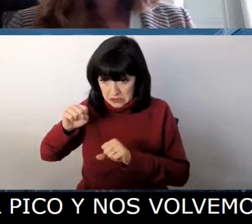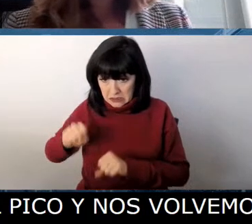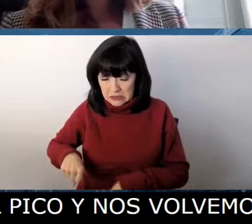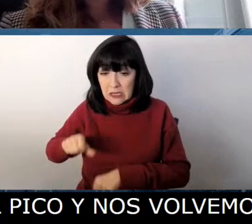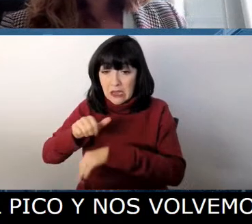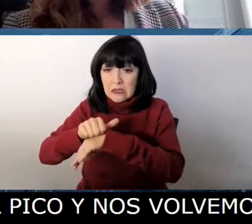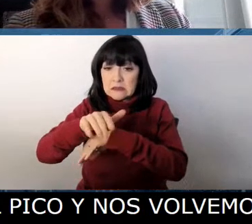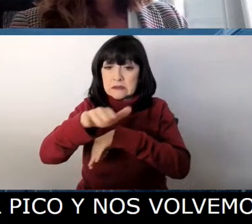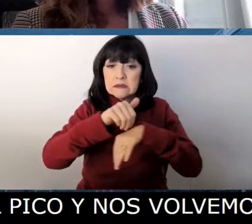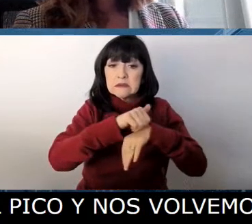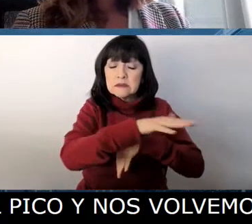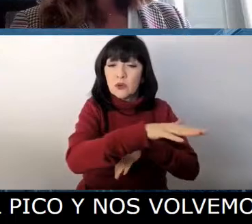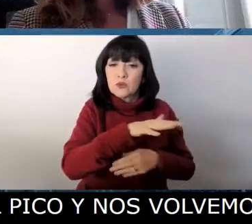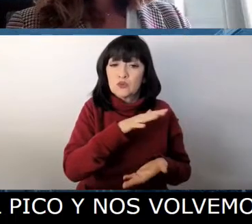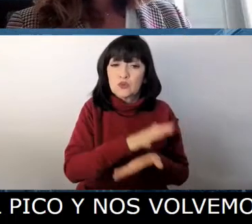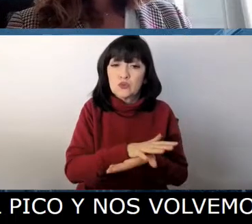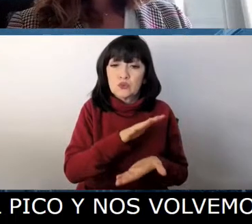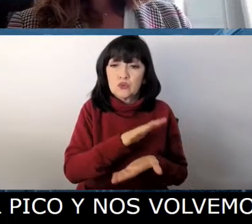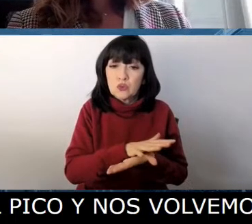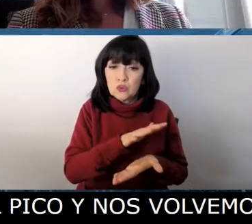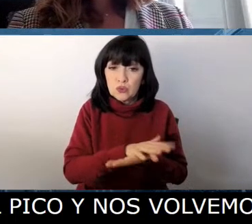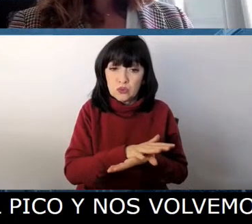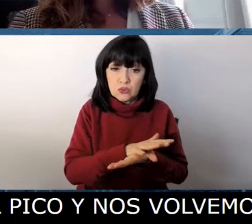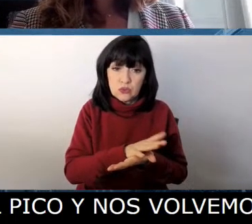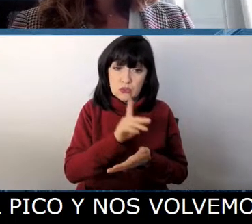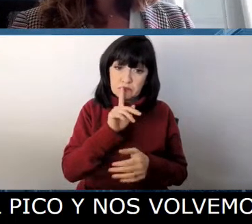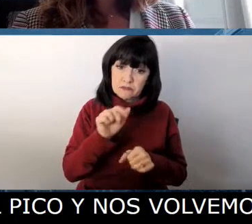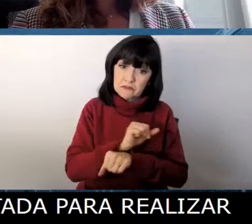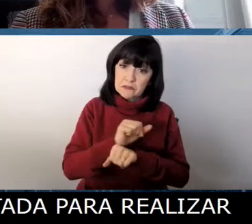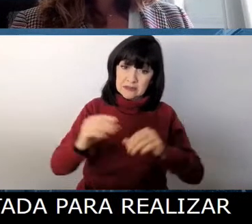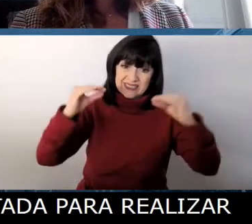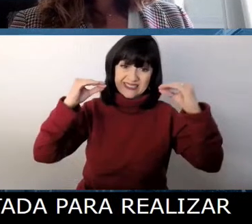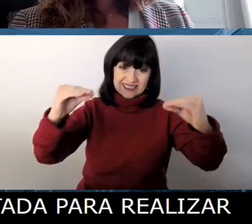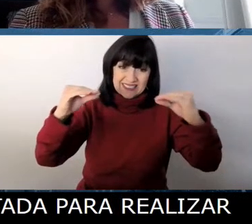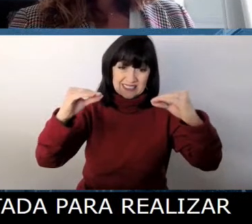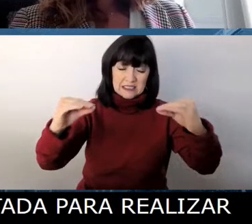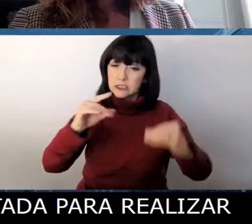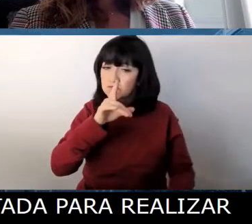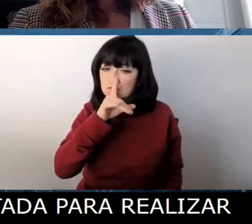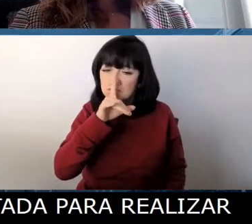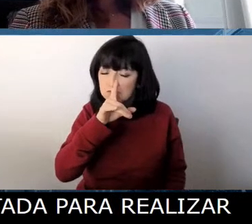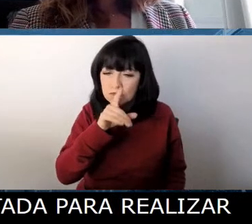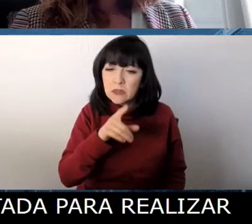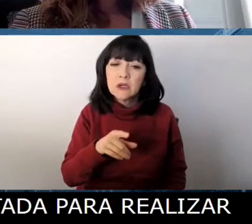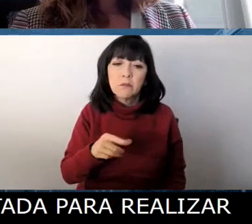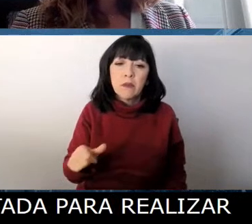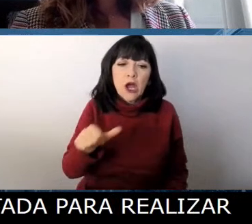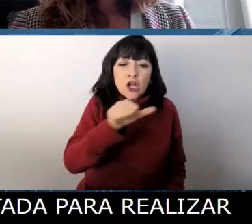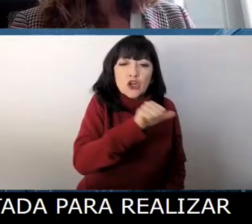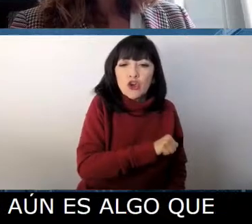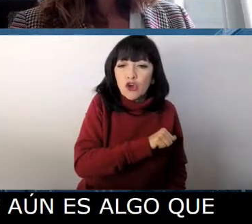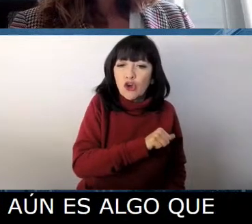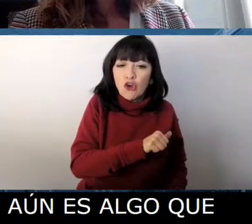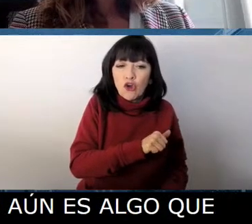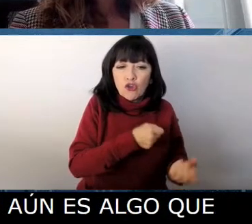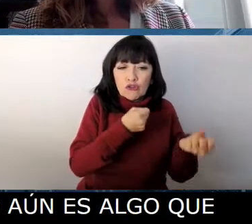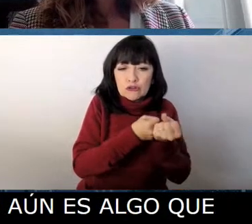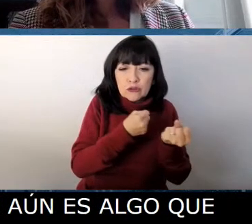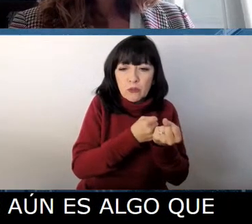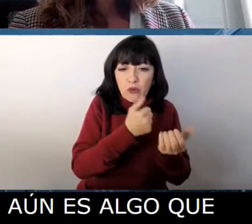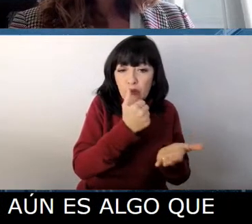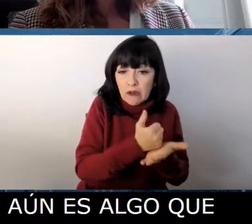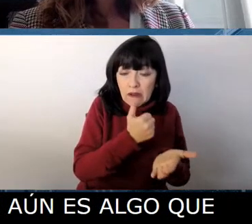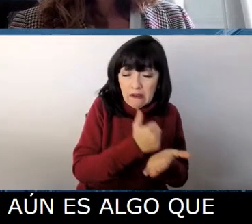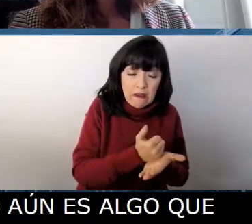non-educational functions. That's still something that we're looking at. It doesn't look as promising and maybe as it once did, and